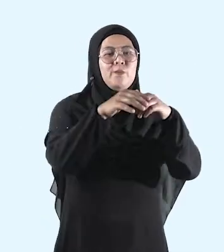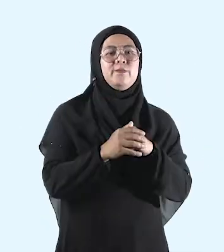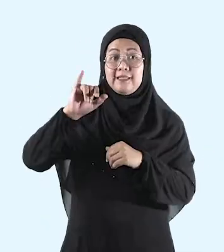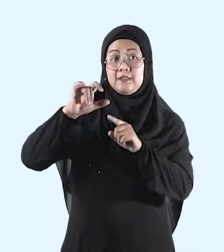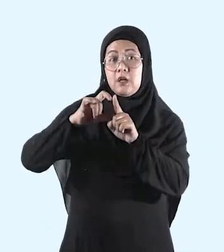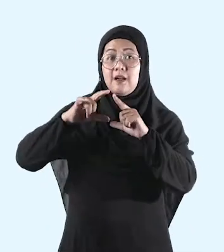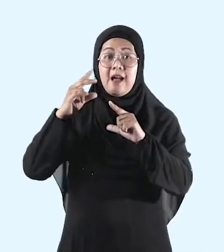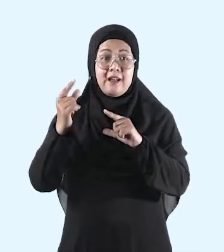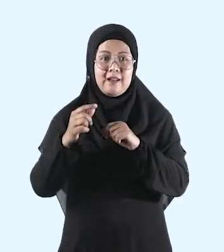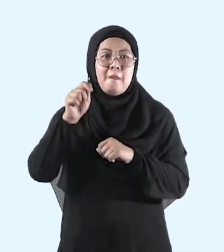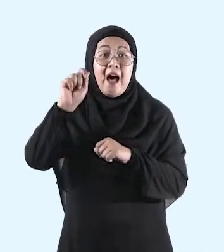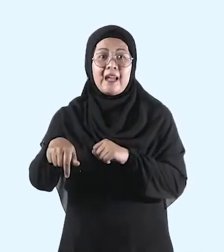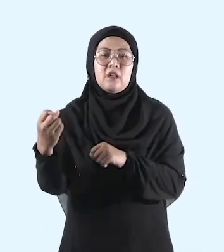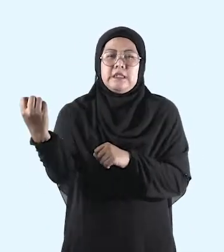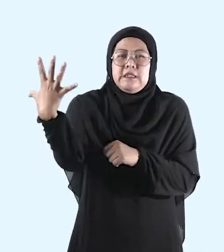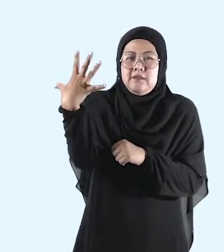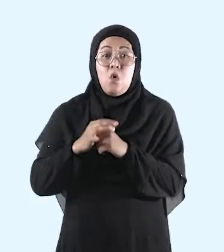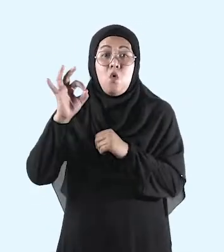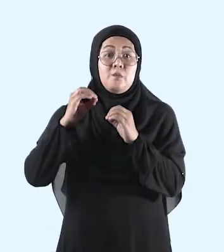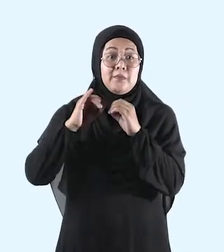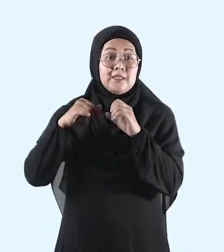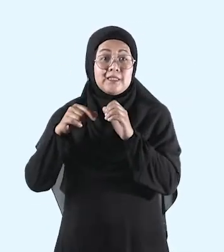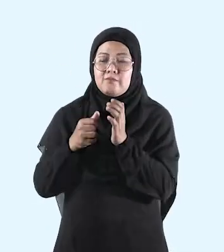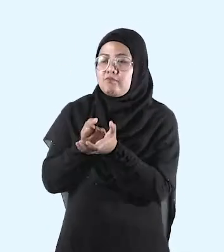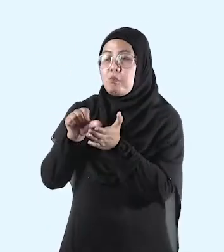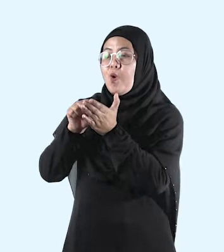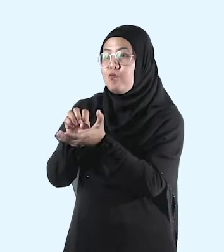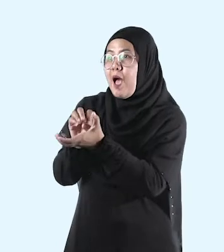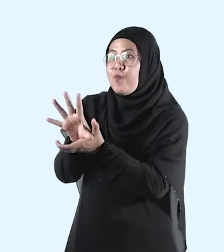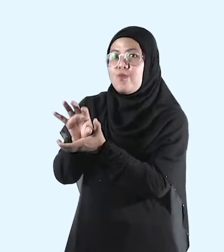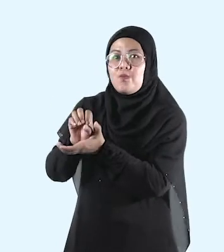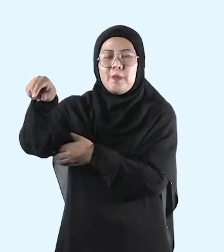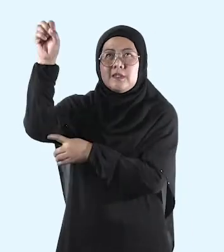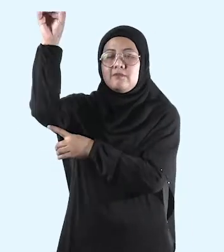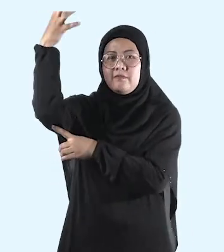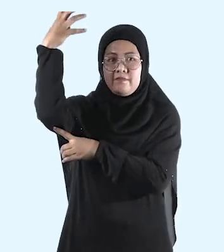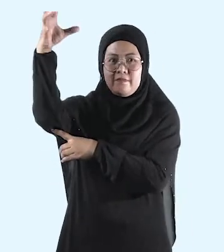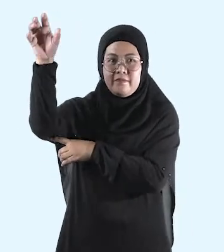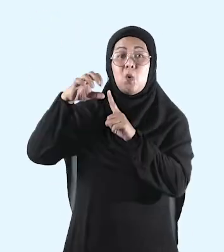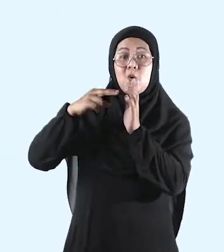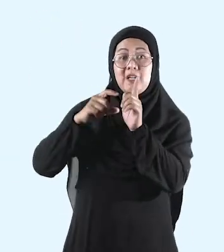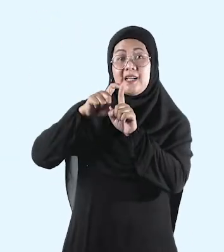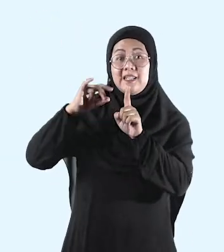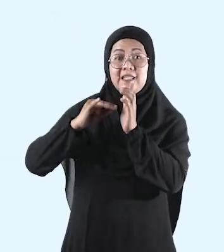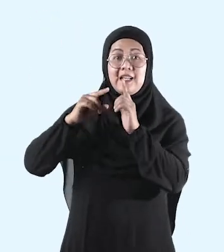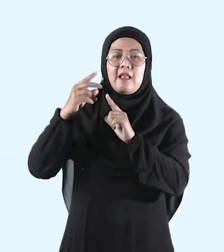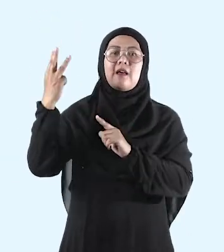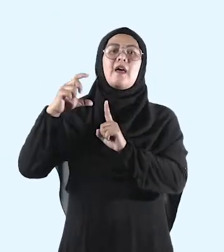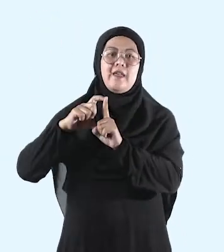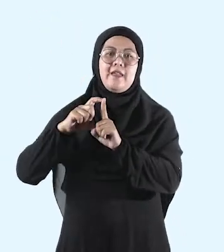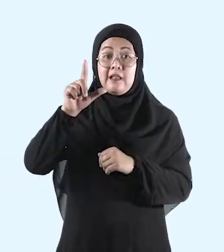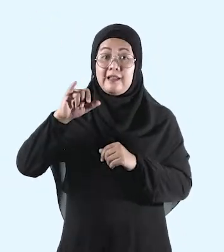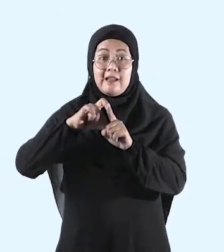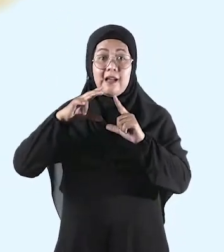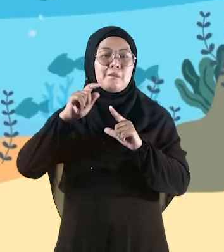light reflection. LiDAR uses light to identify objects that are transmitted into LiDAR coordinates used on the